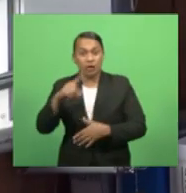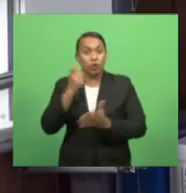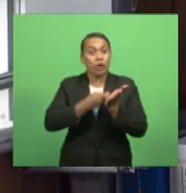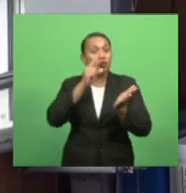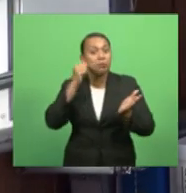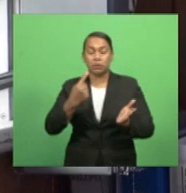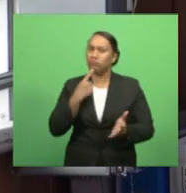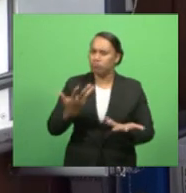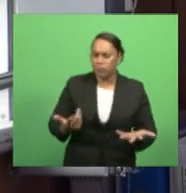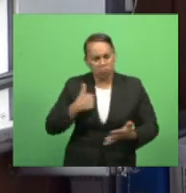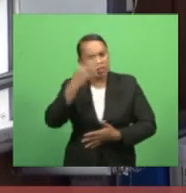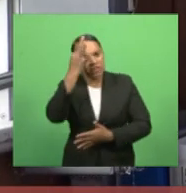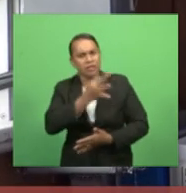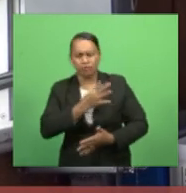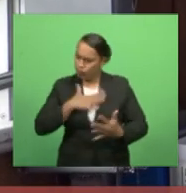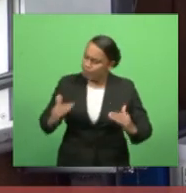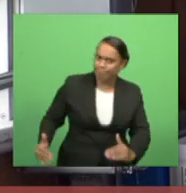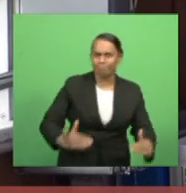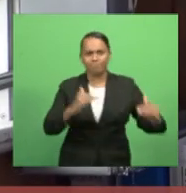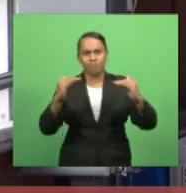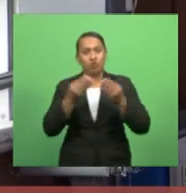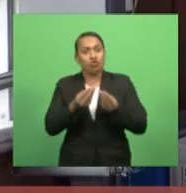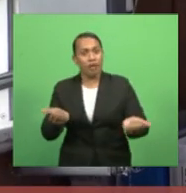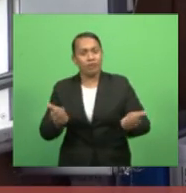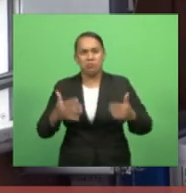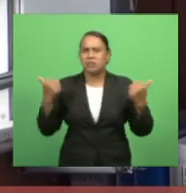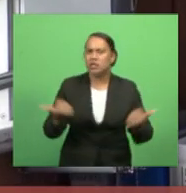There has been a lot of negative publicity,